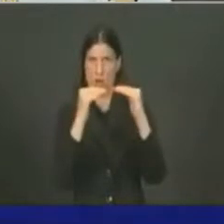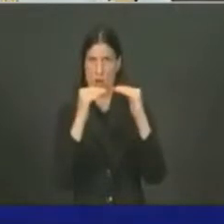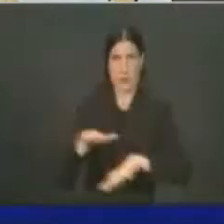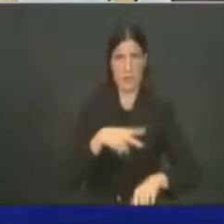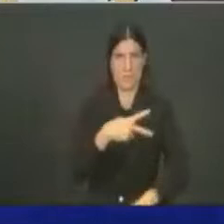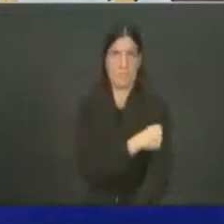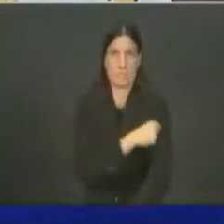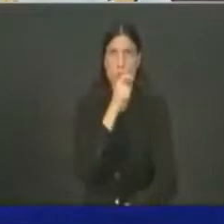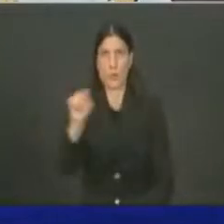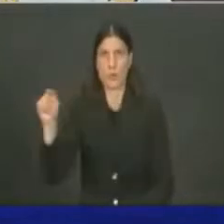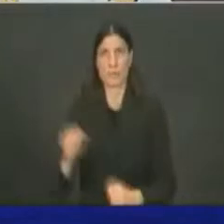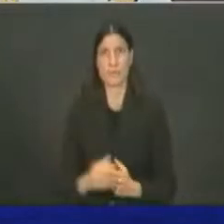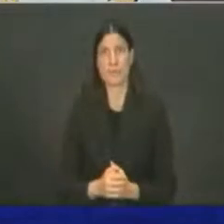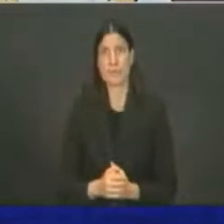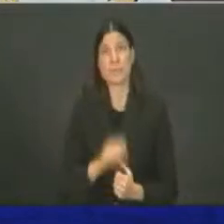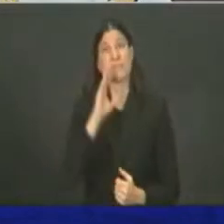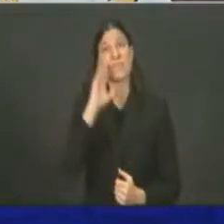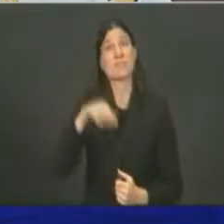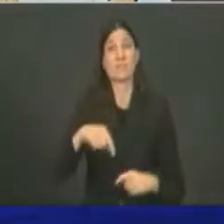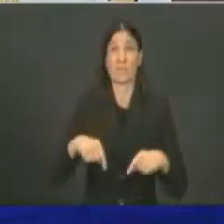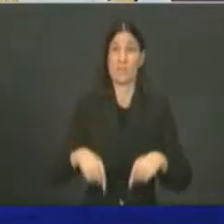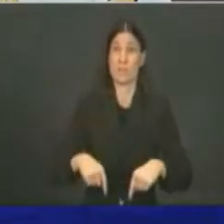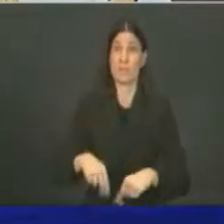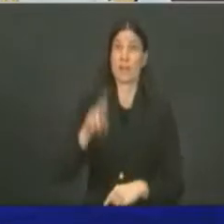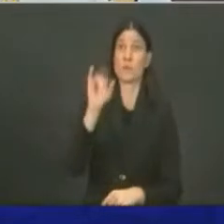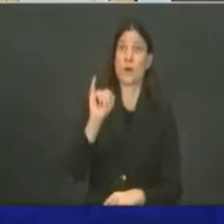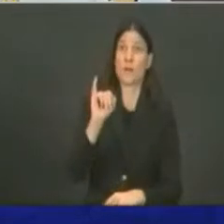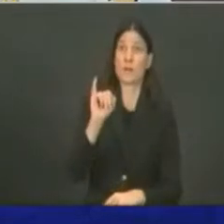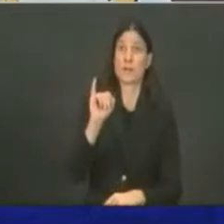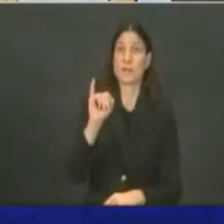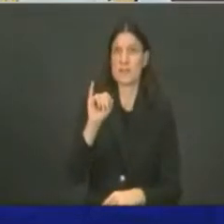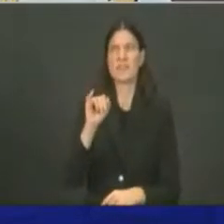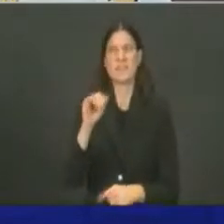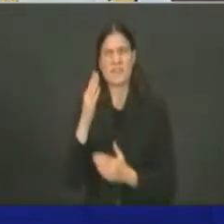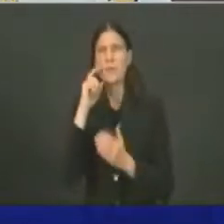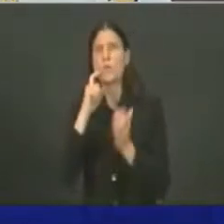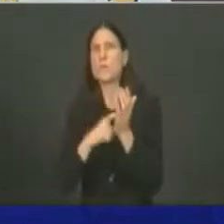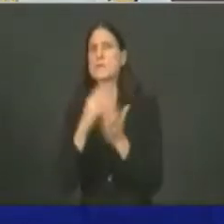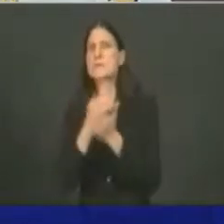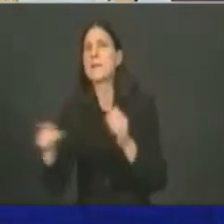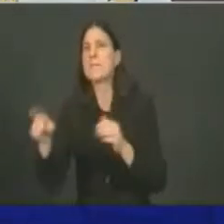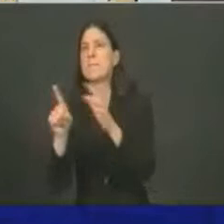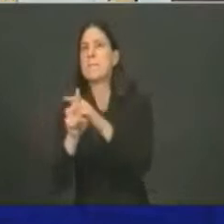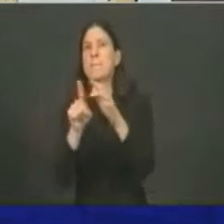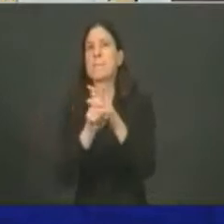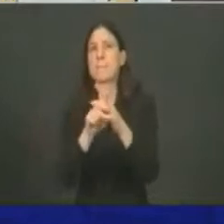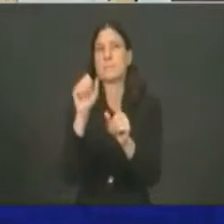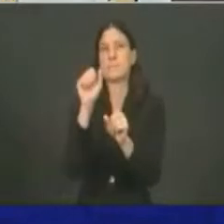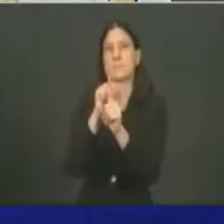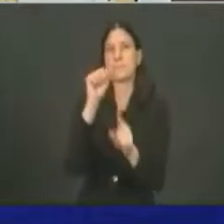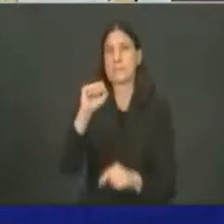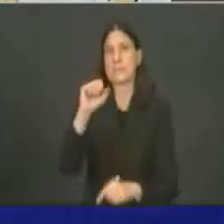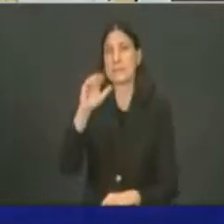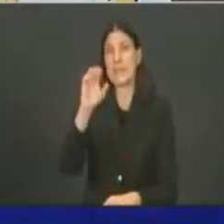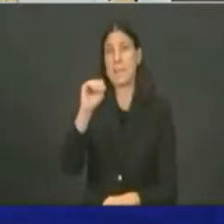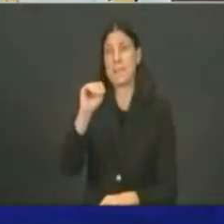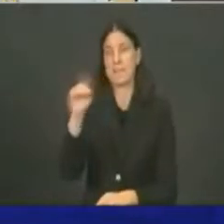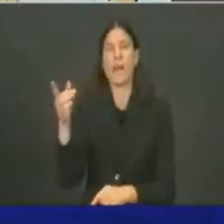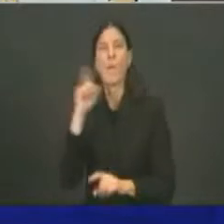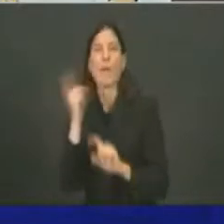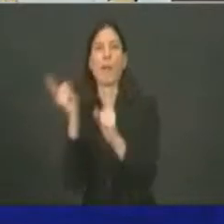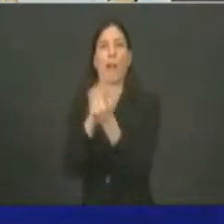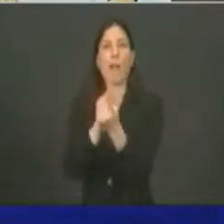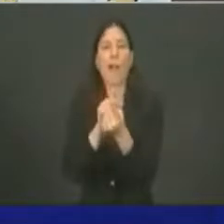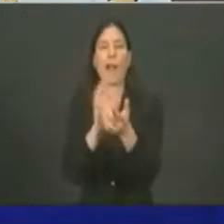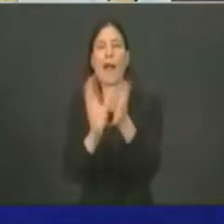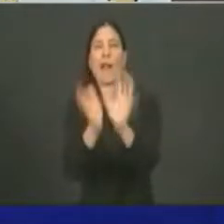scams issued in other parts of the country. So we want to make sure that you're aware of that. No one will have to